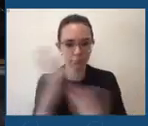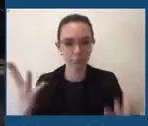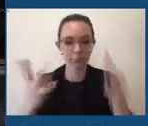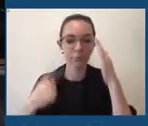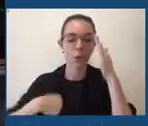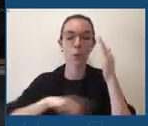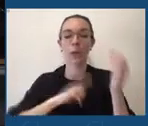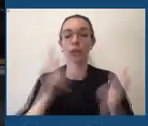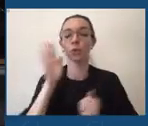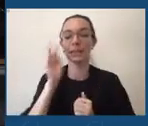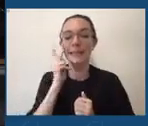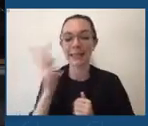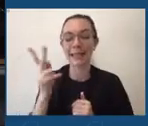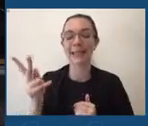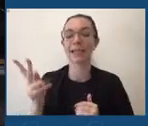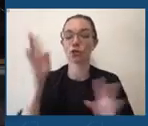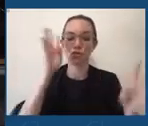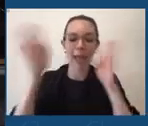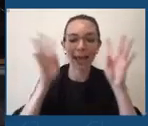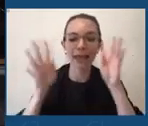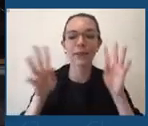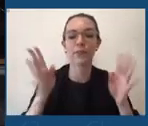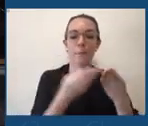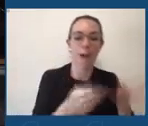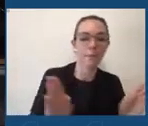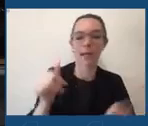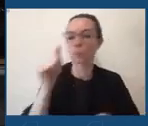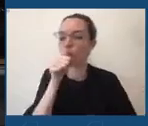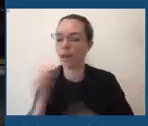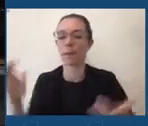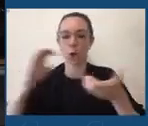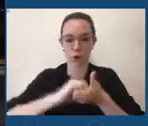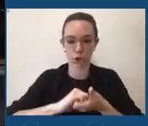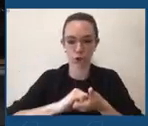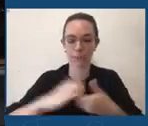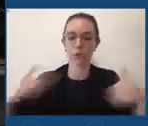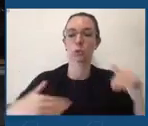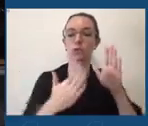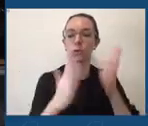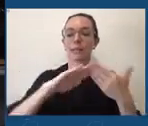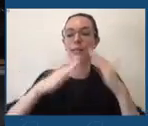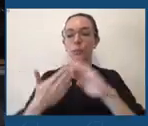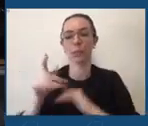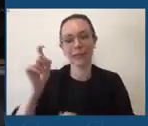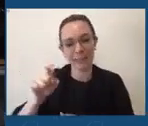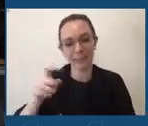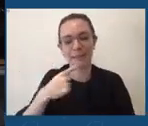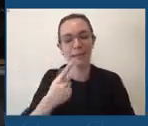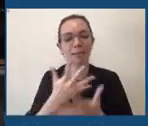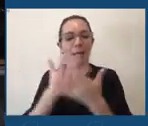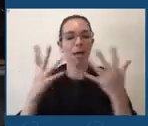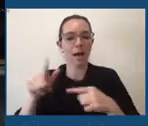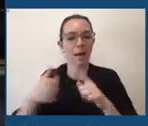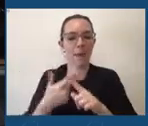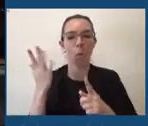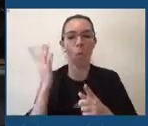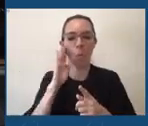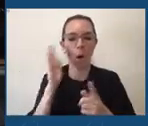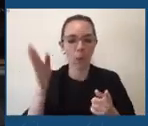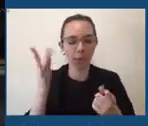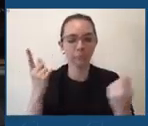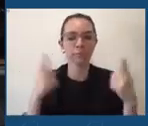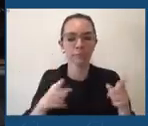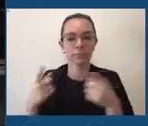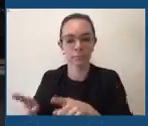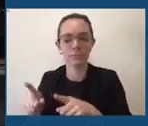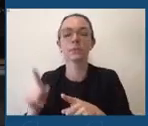creative public-private partnerships to address community needs, it says a lot about what will take place in the communities where the